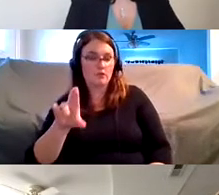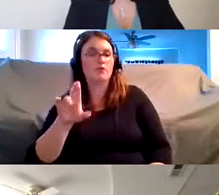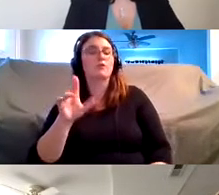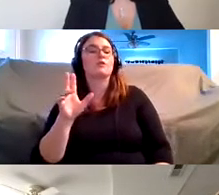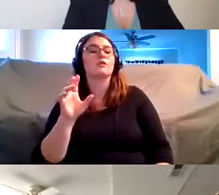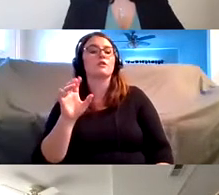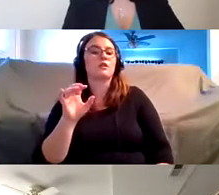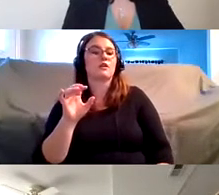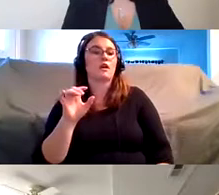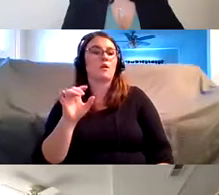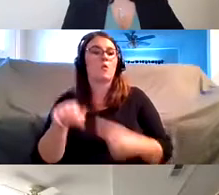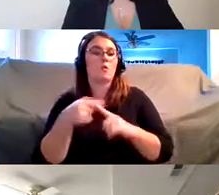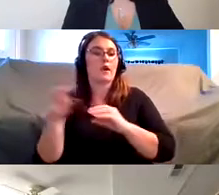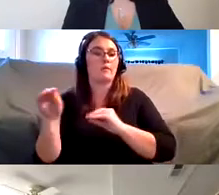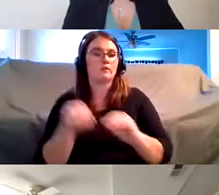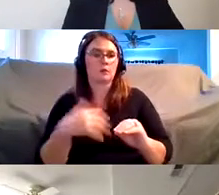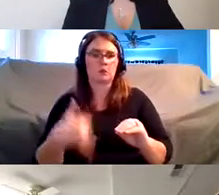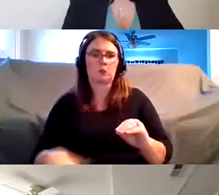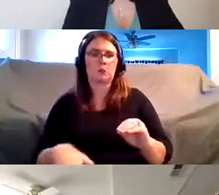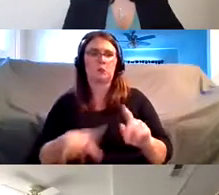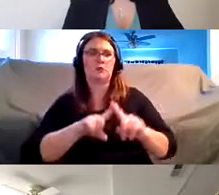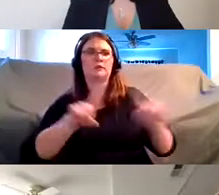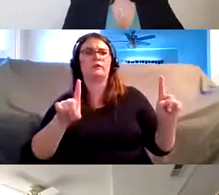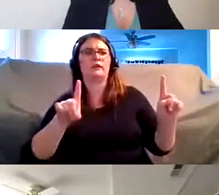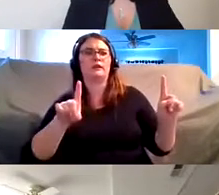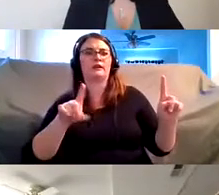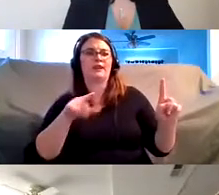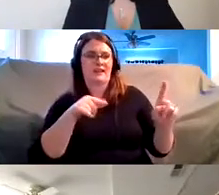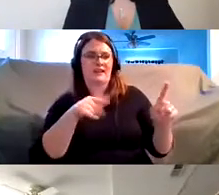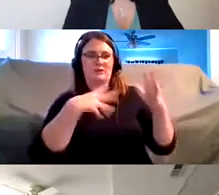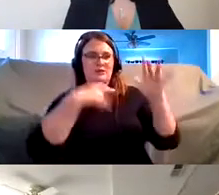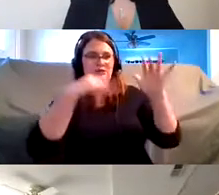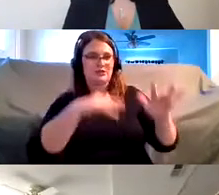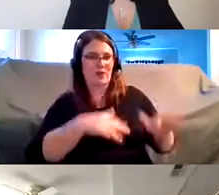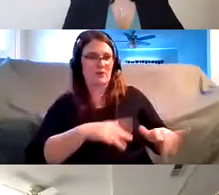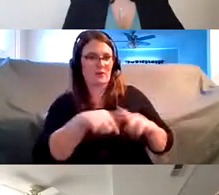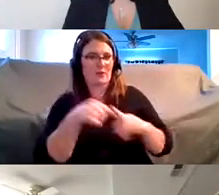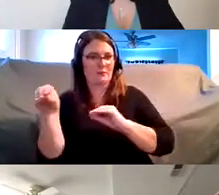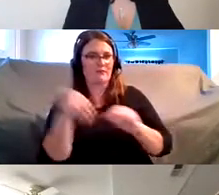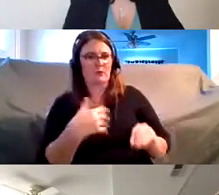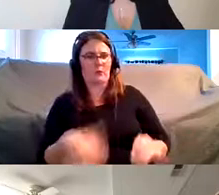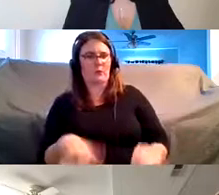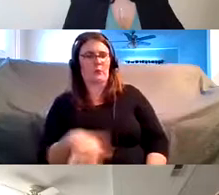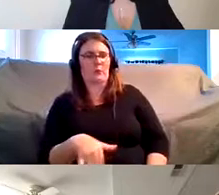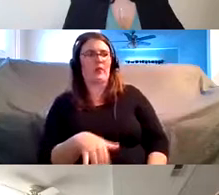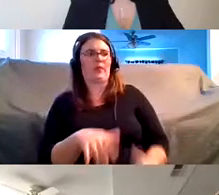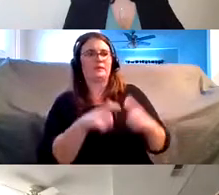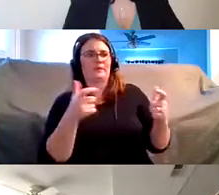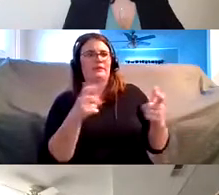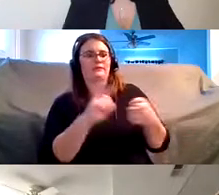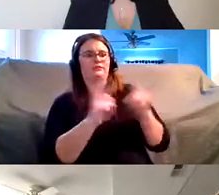Moved here, it was very, very different. I moved here, it was snowing when I moved here, so that was a big thing for me. Besides